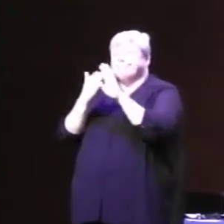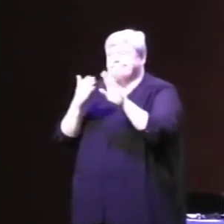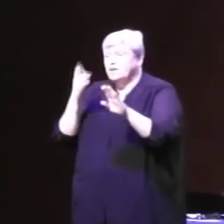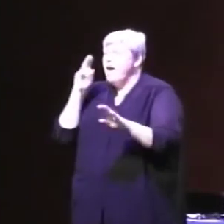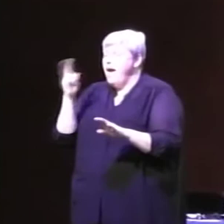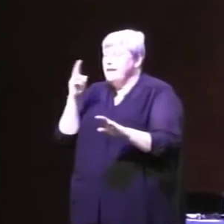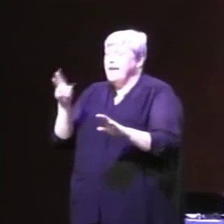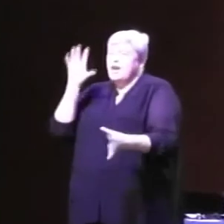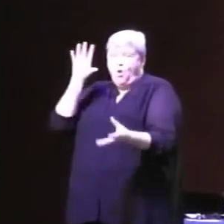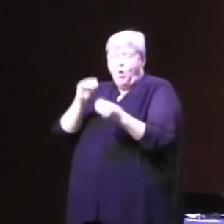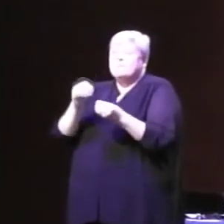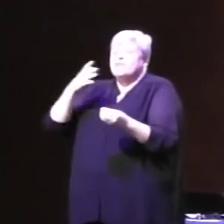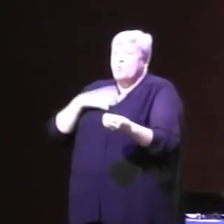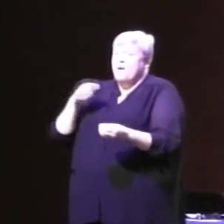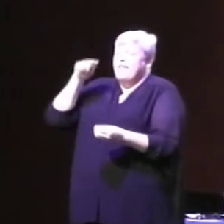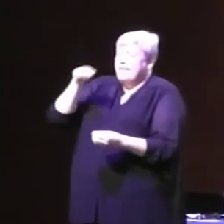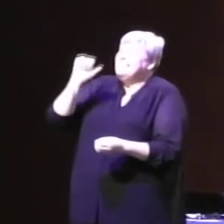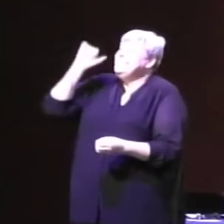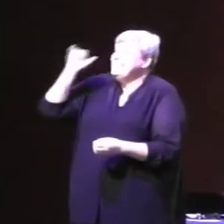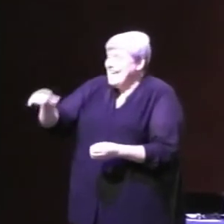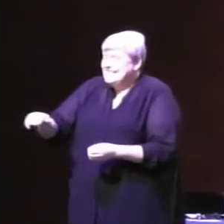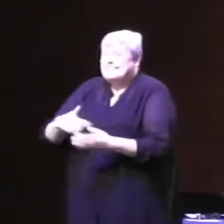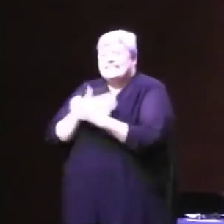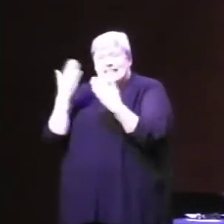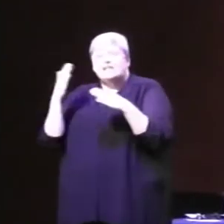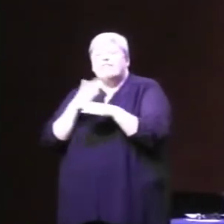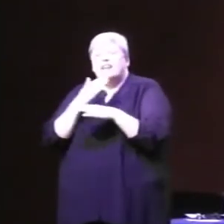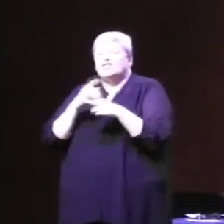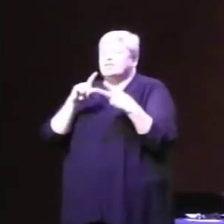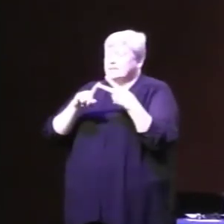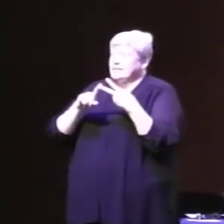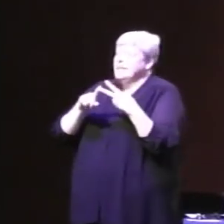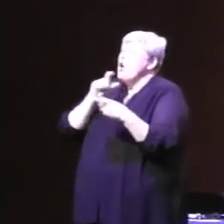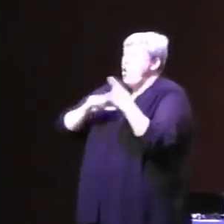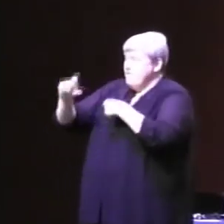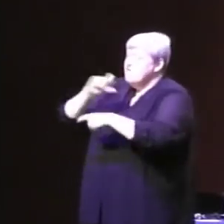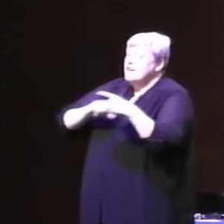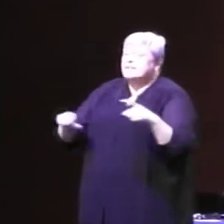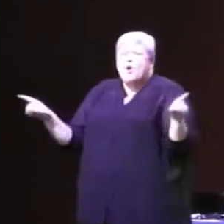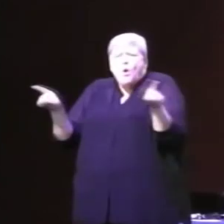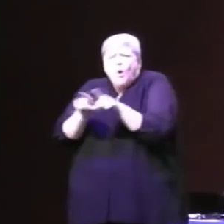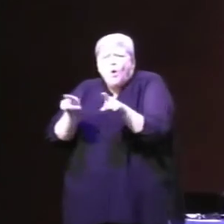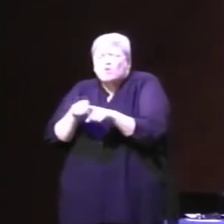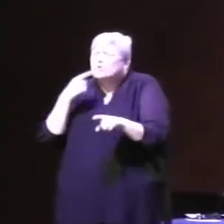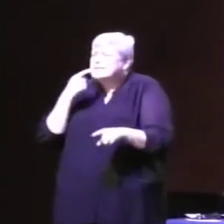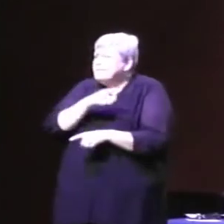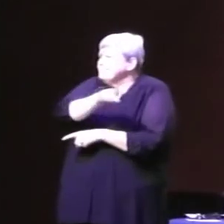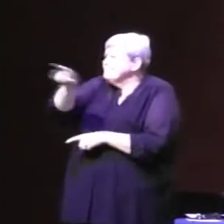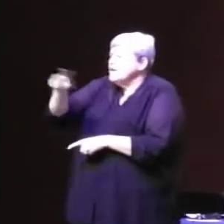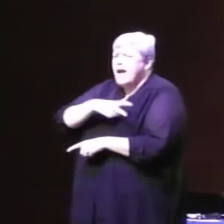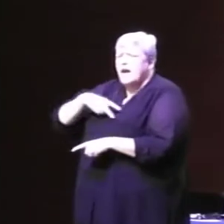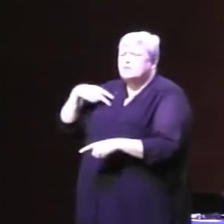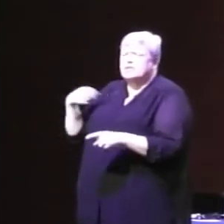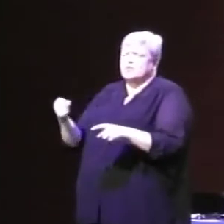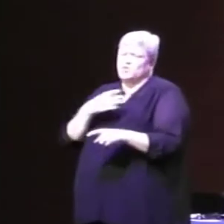what the composite calls for. Yes, days of action, yes, a conference, but also saying to those councillors,